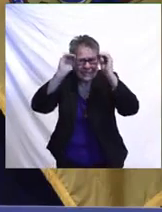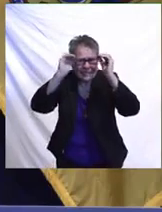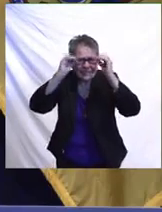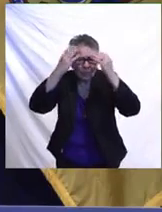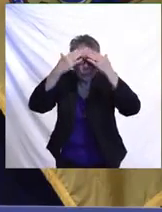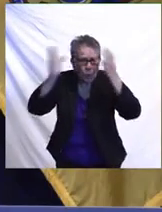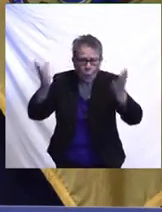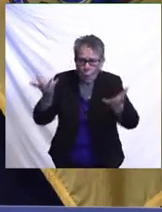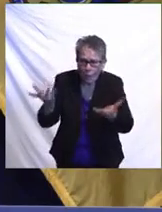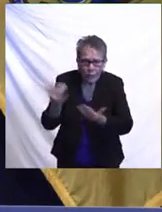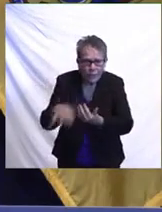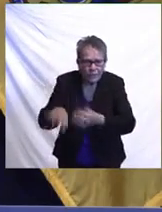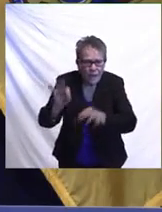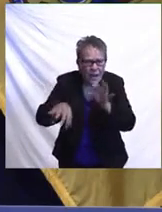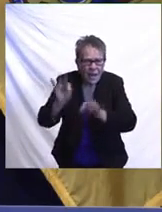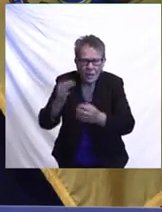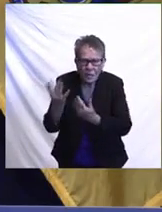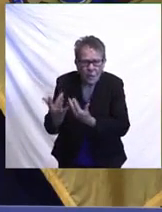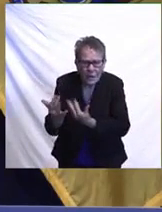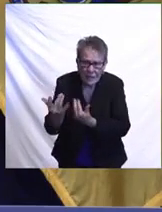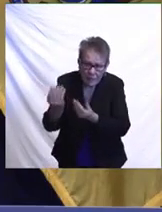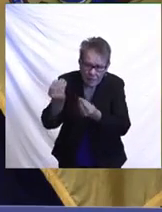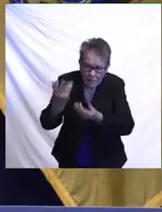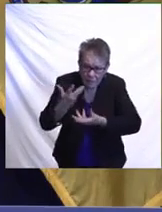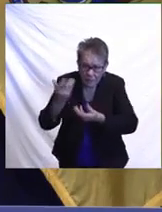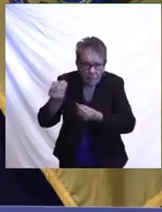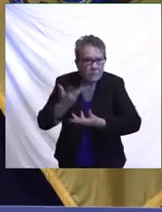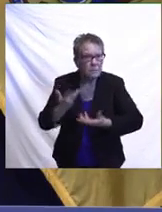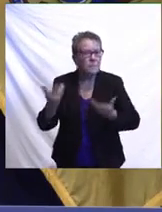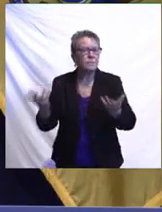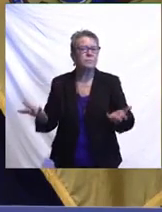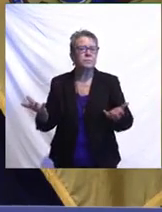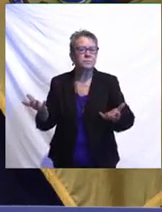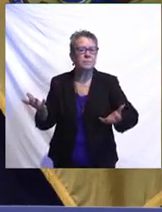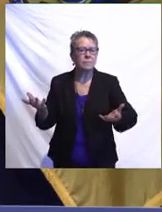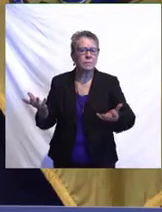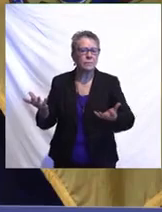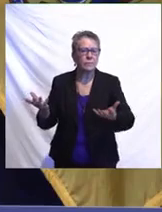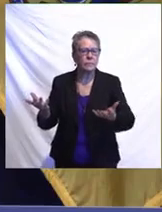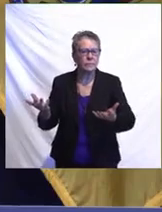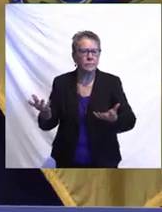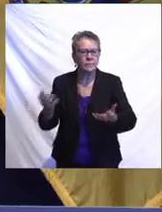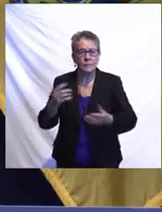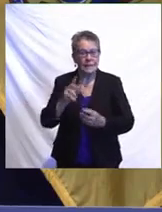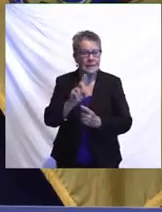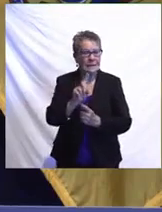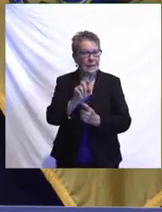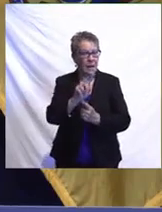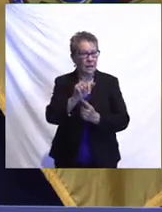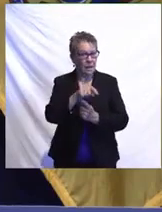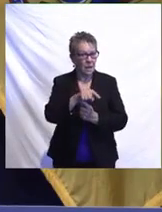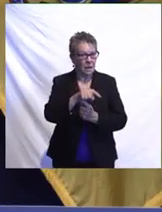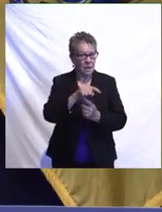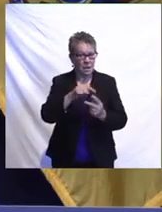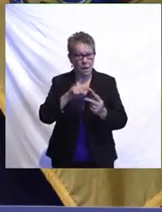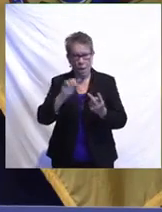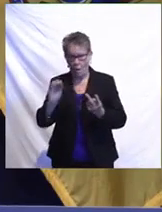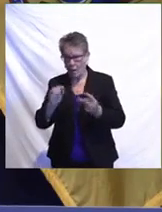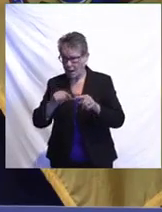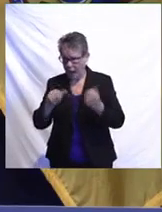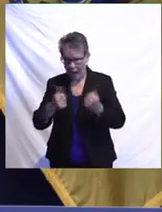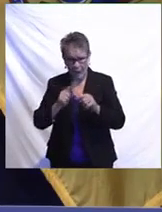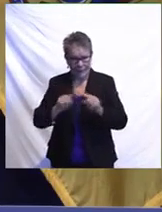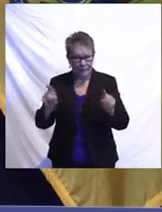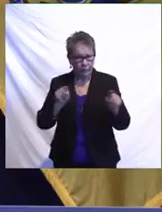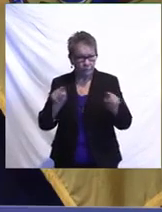And so there's really 2 questions there. Tina, we'll come back to that. Difference between Omicron and Delta, and secondly, does the early sense that it gives you